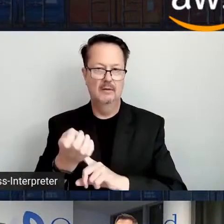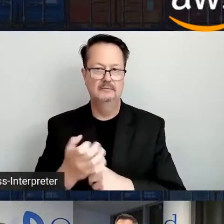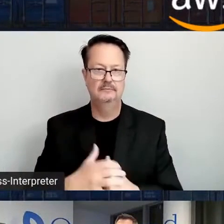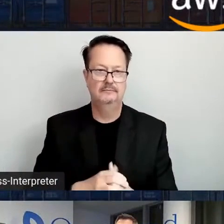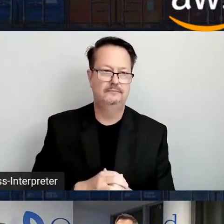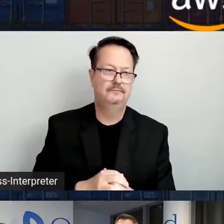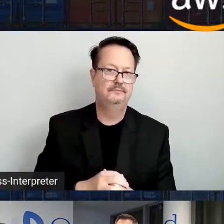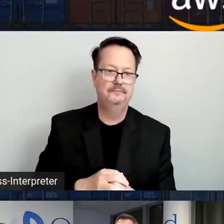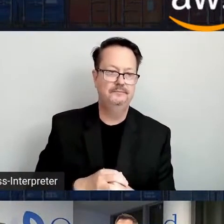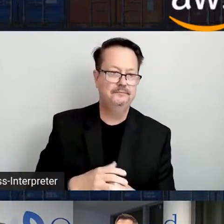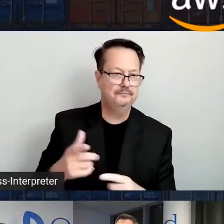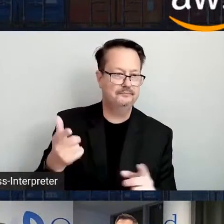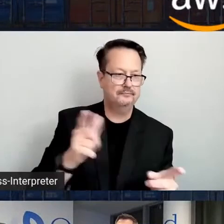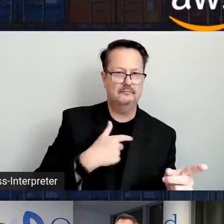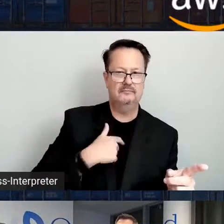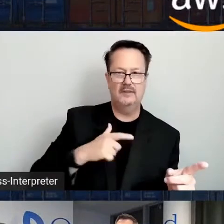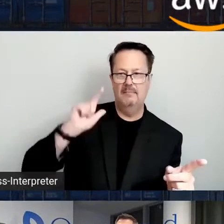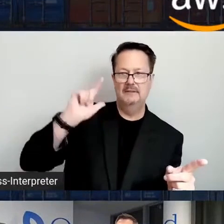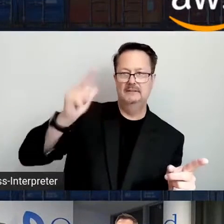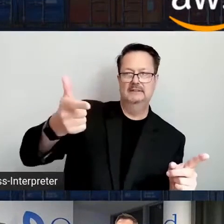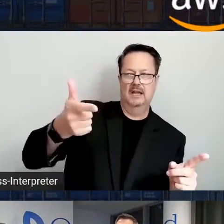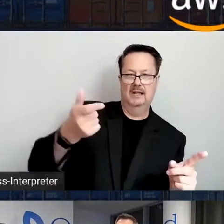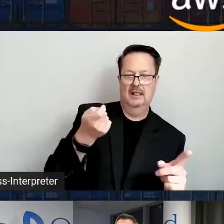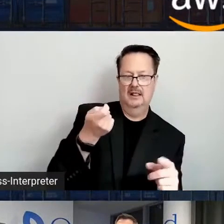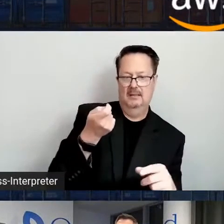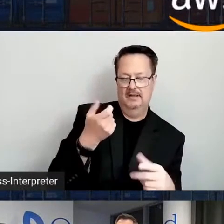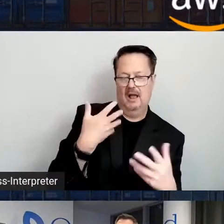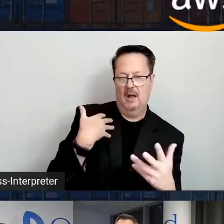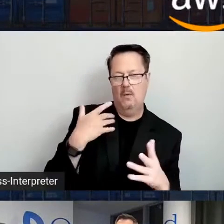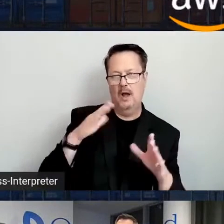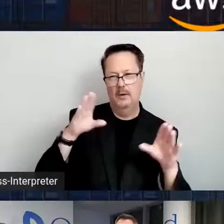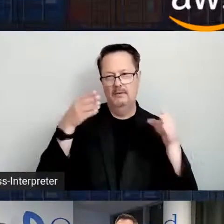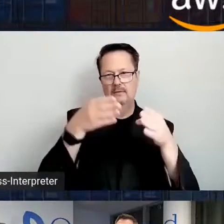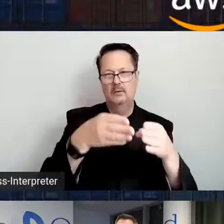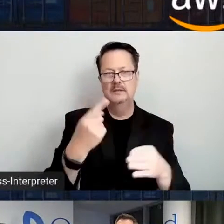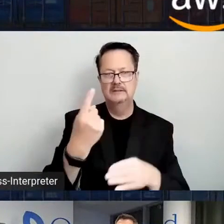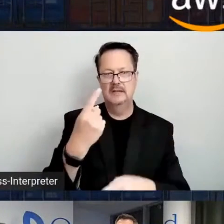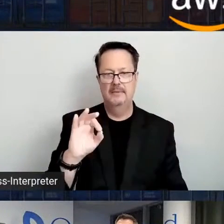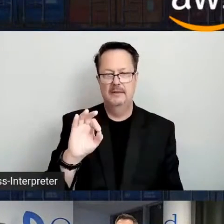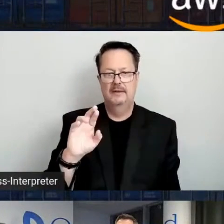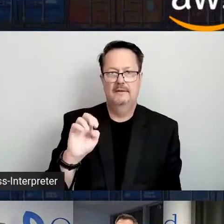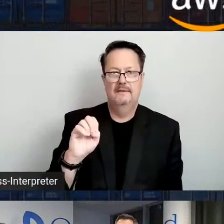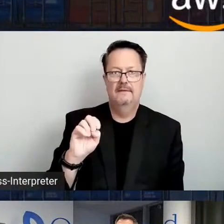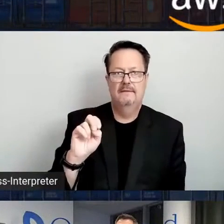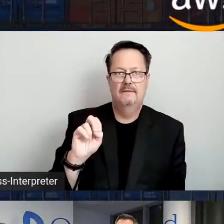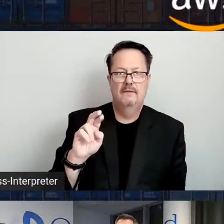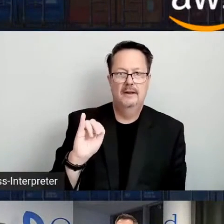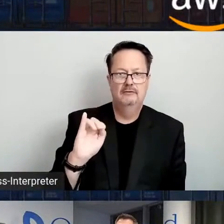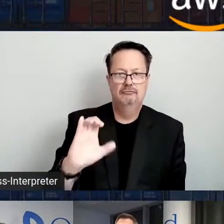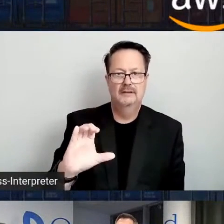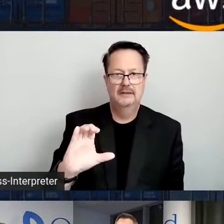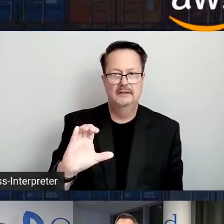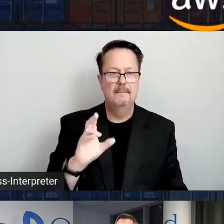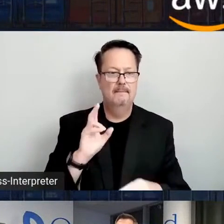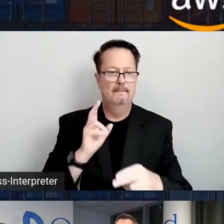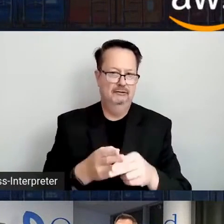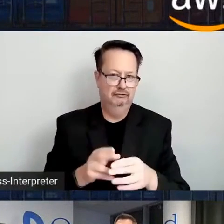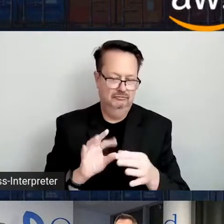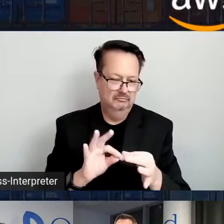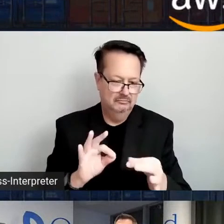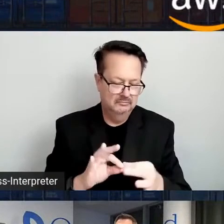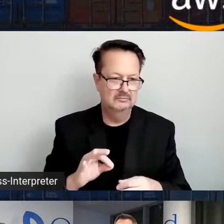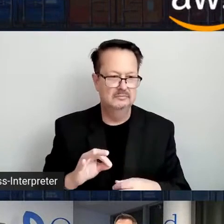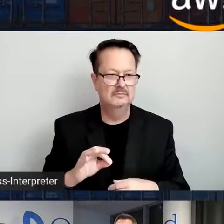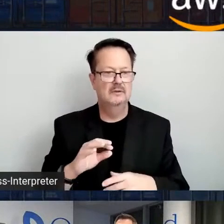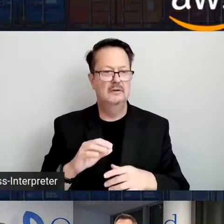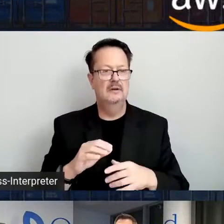Yeah, I'm gonna second a little bit of that, and I want to point in on something that Frederick mentioned. This is what we see with primarily our enterprise customers. Service providers are